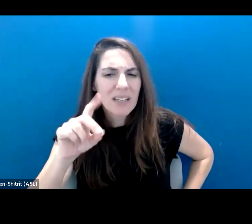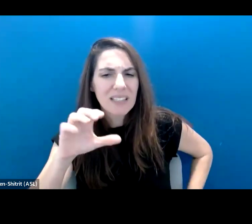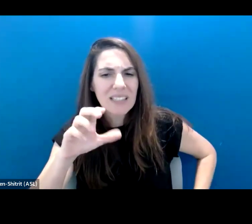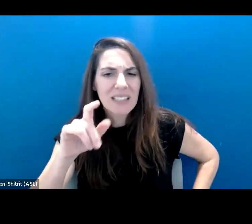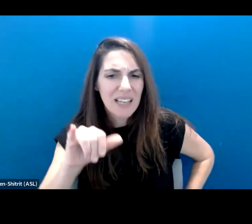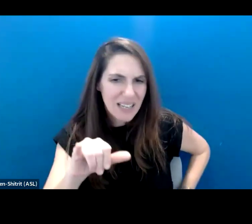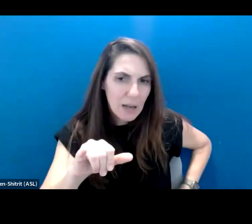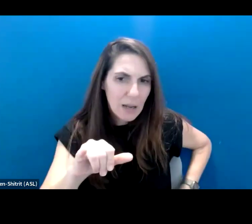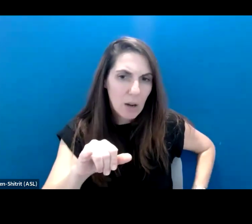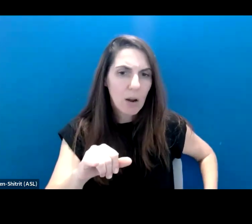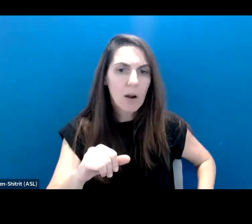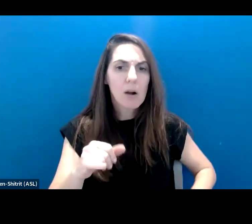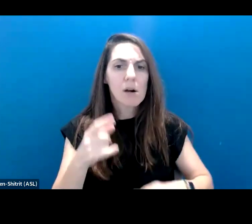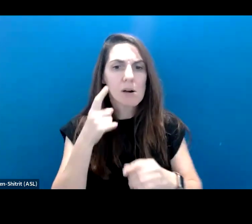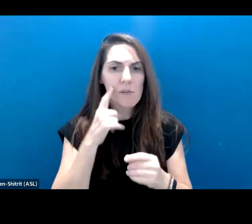interactive comments in that fashion.